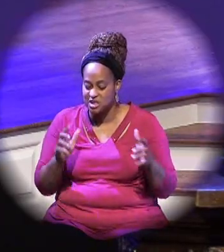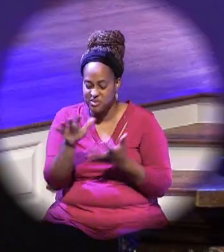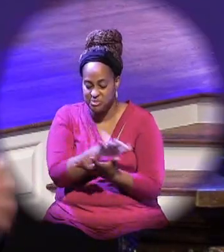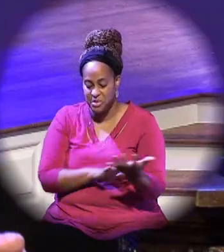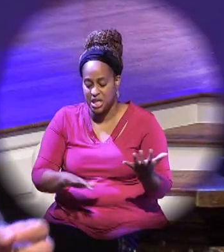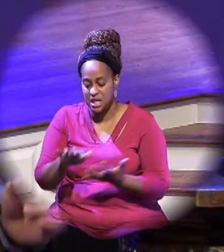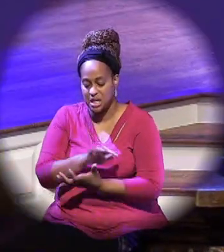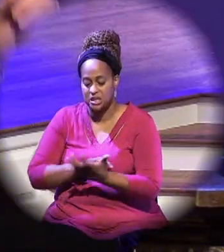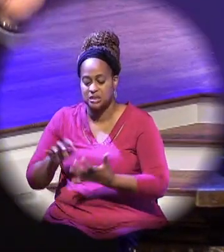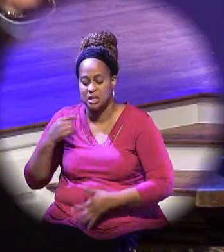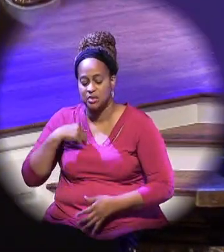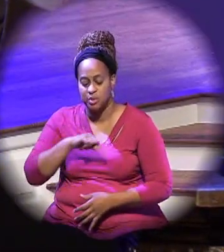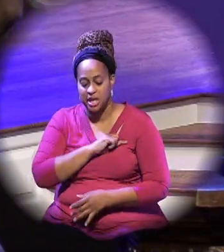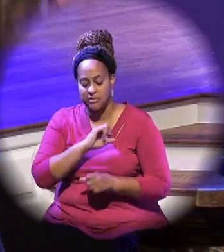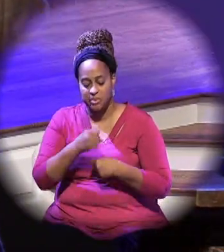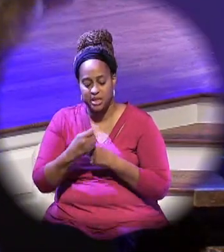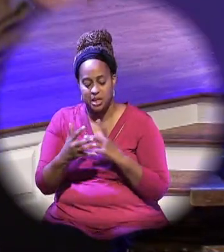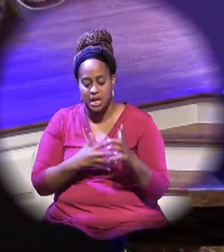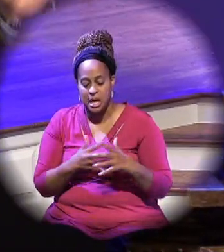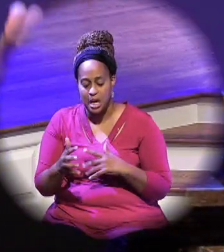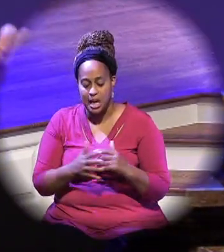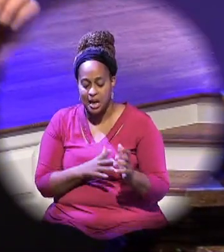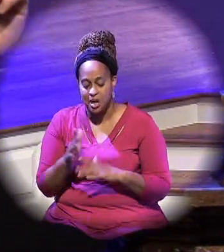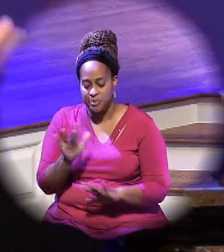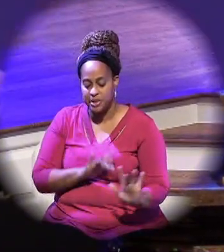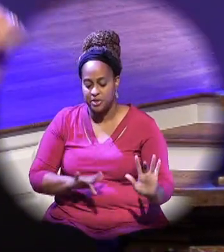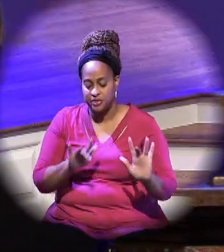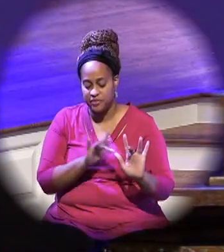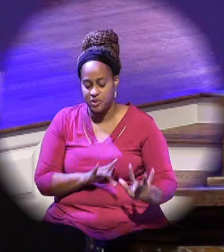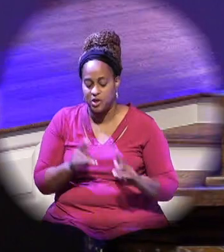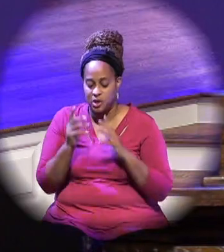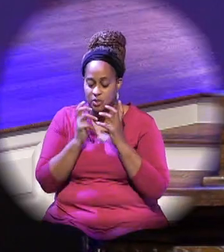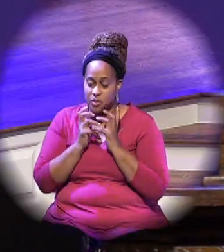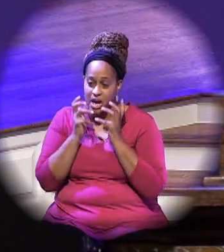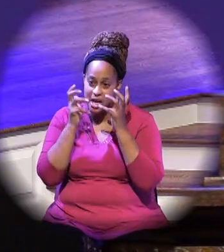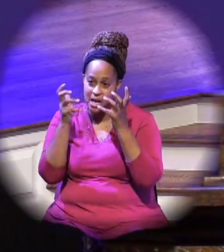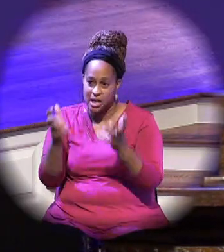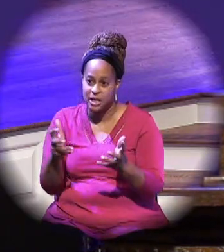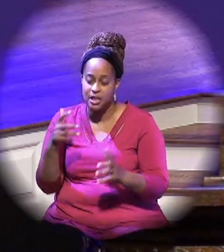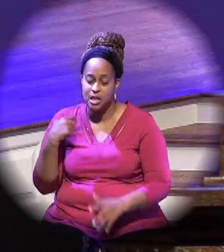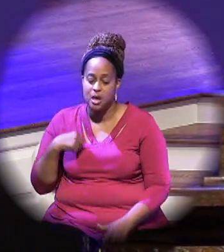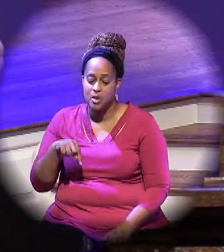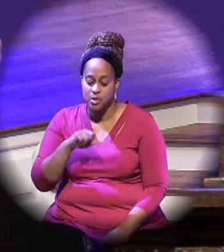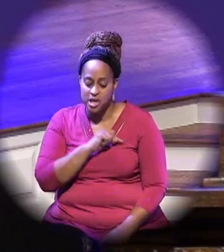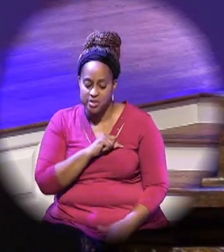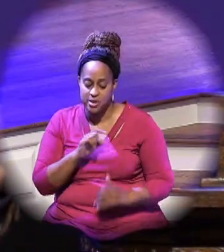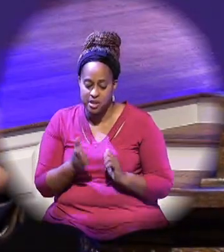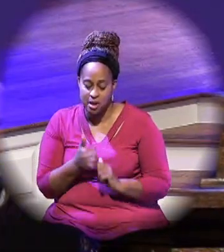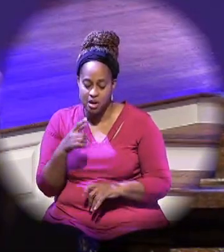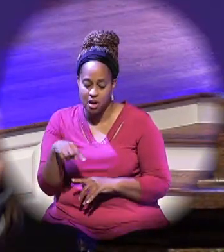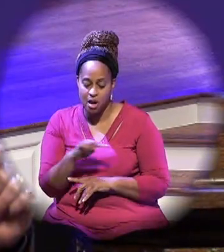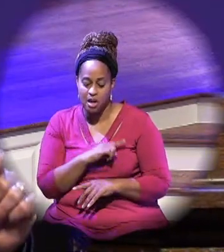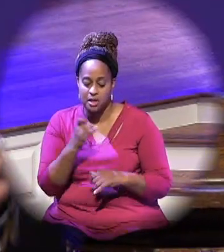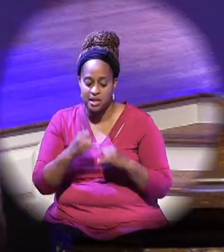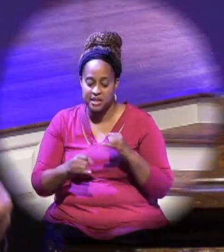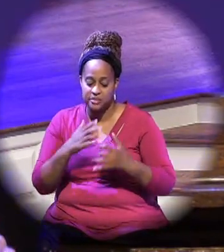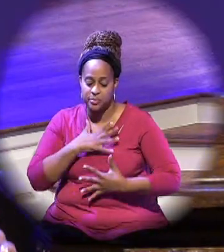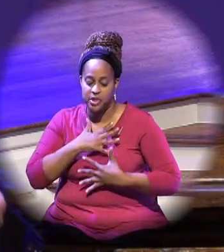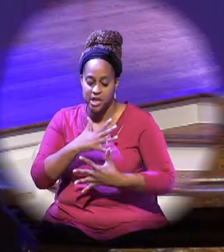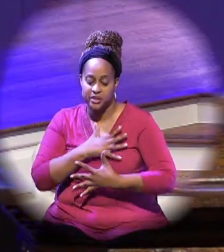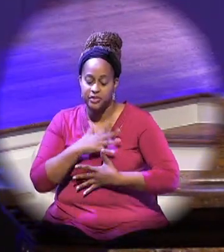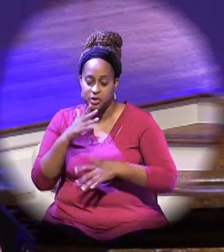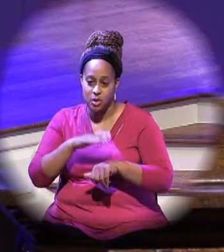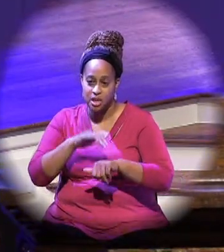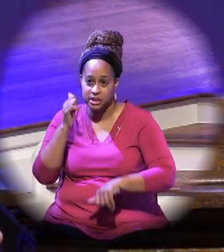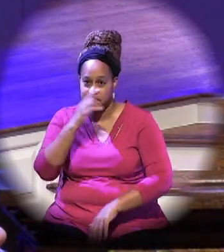we have made. No matter how pitiful our cry for help, if we, with our last breath, call out to